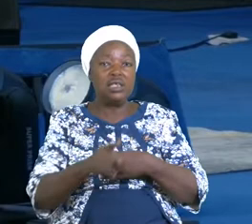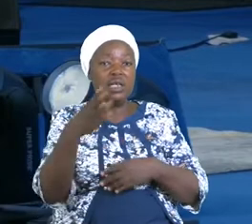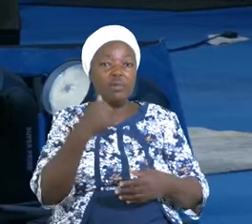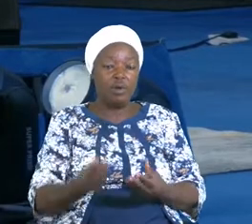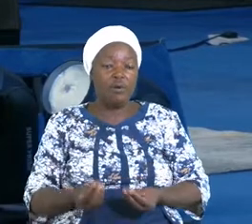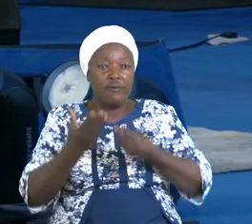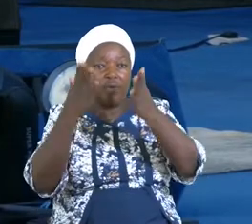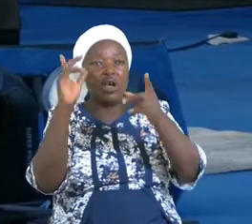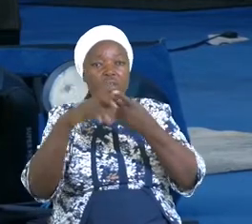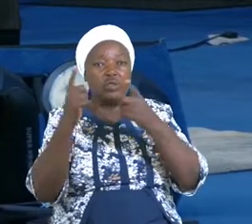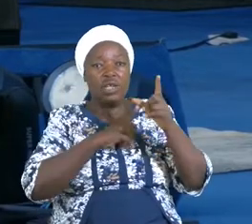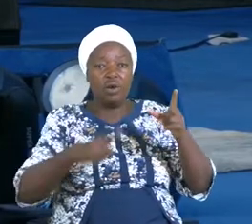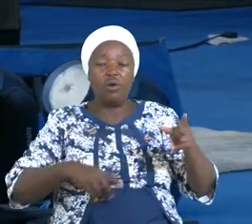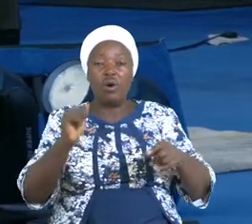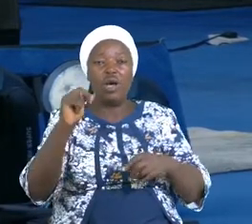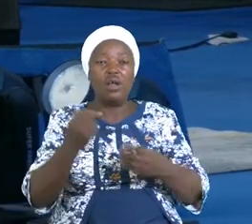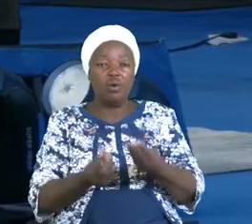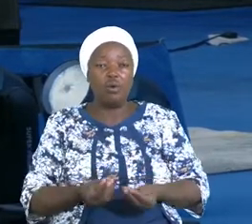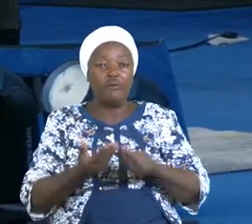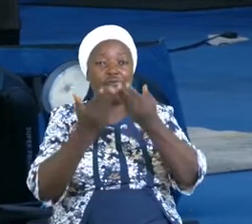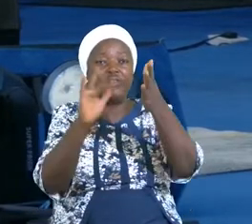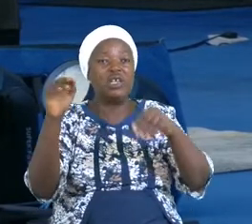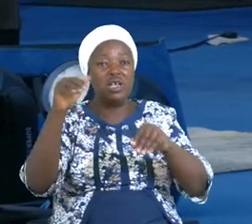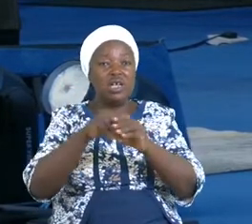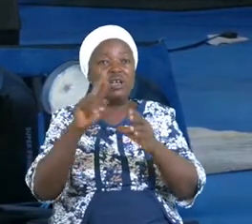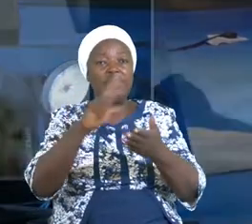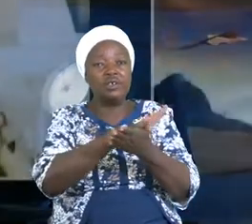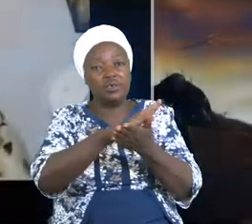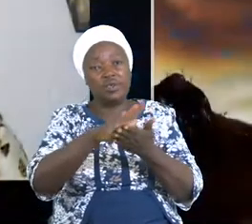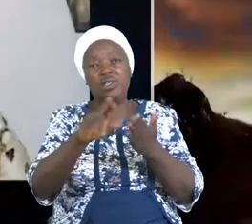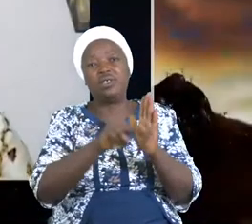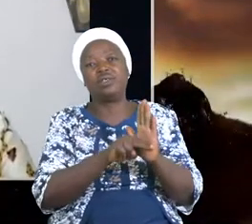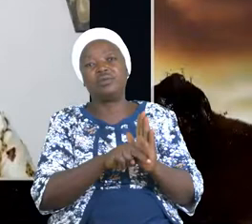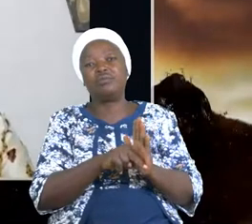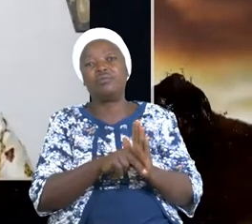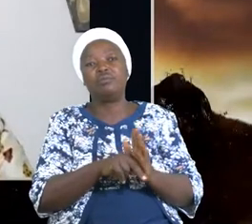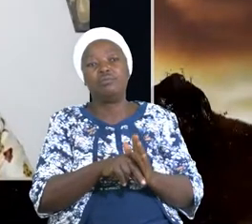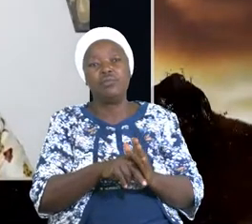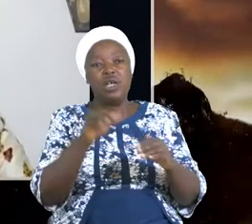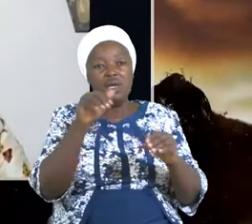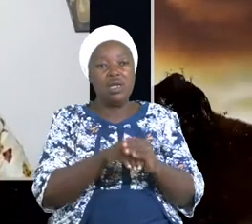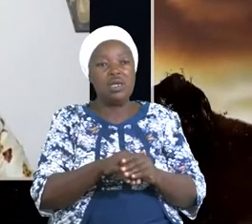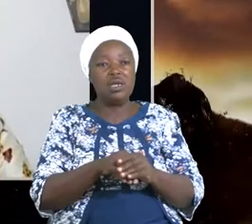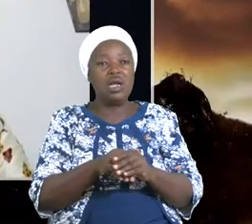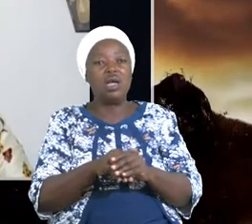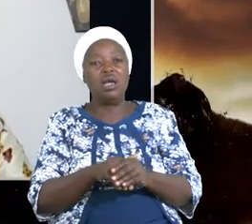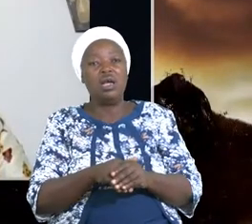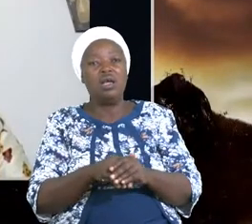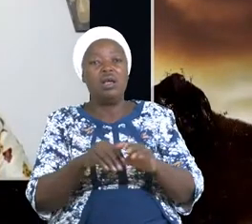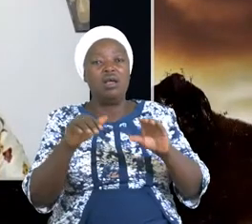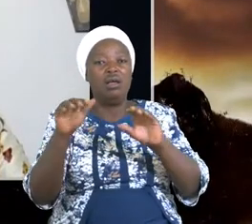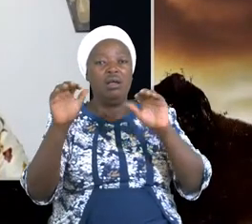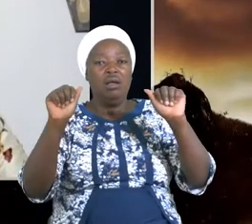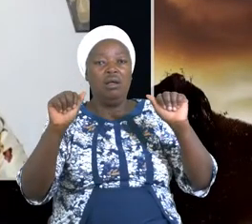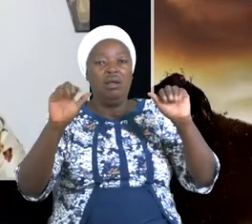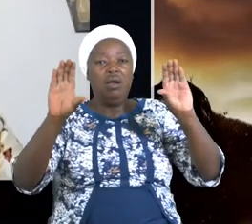an offering in righteousness. Look at Acts chapter 15,